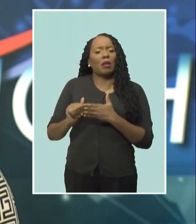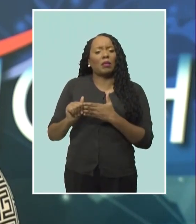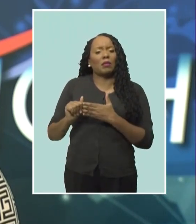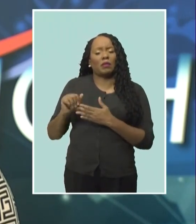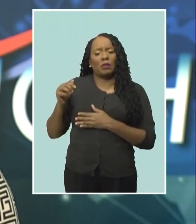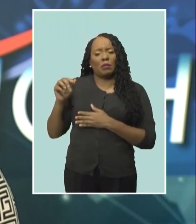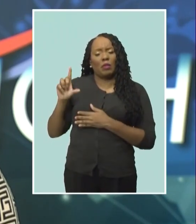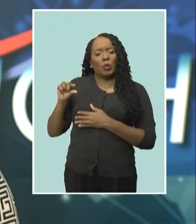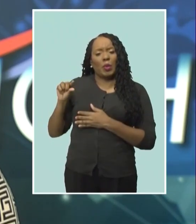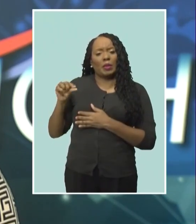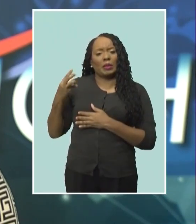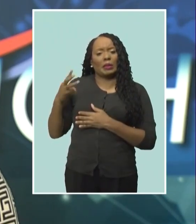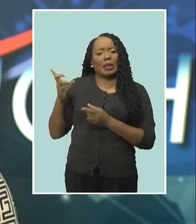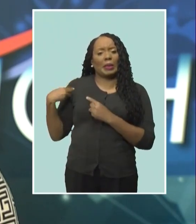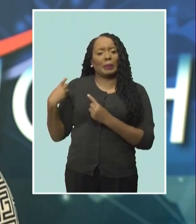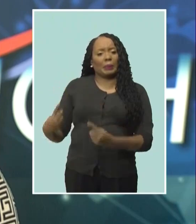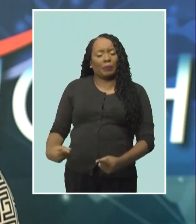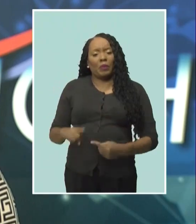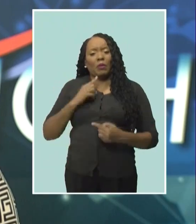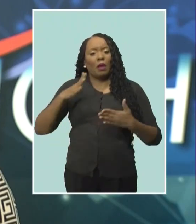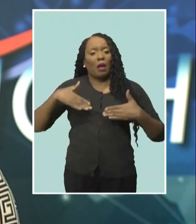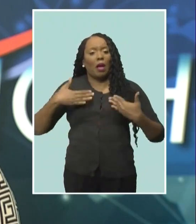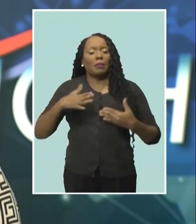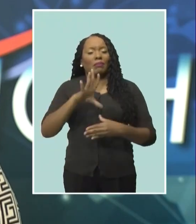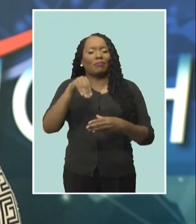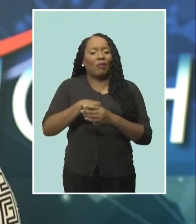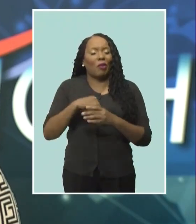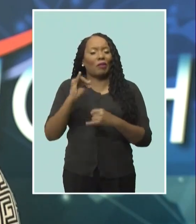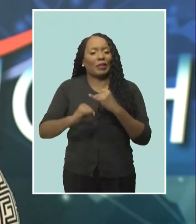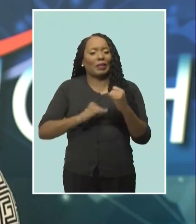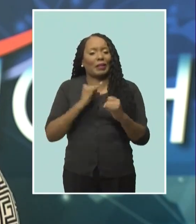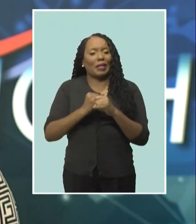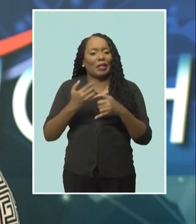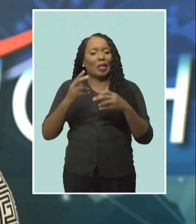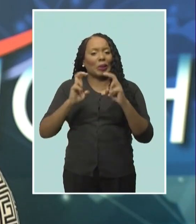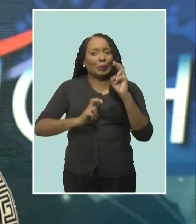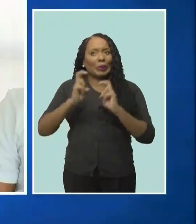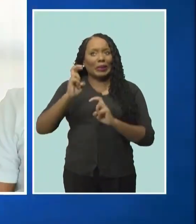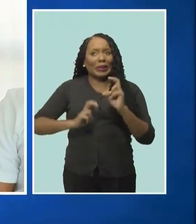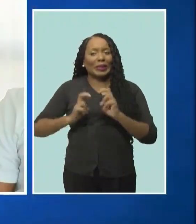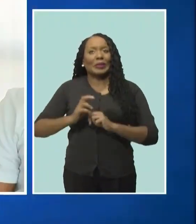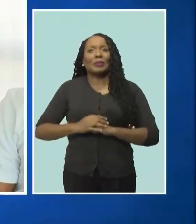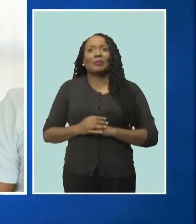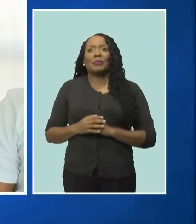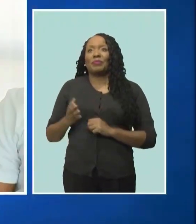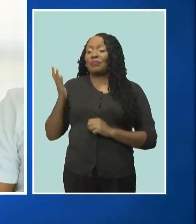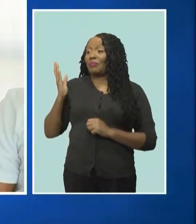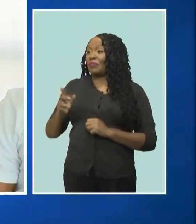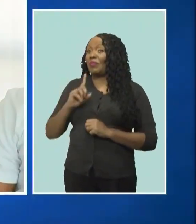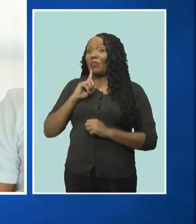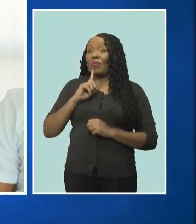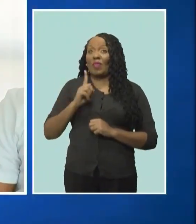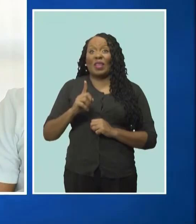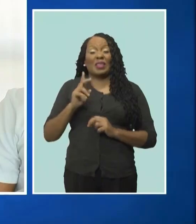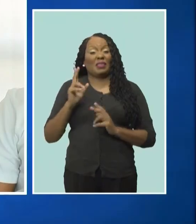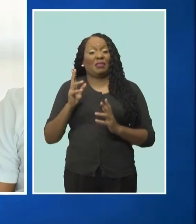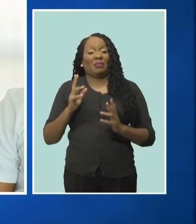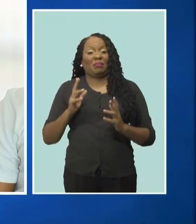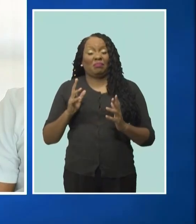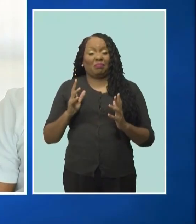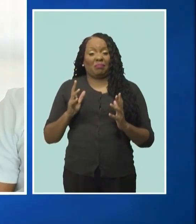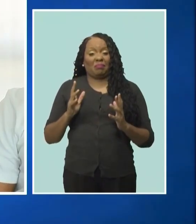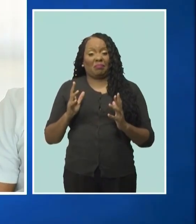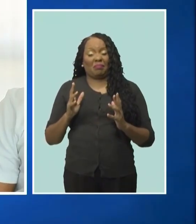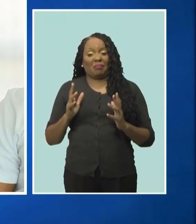Fisheries Department is pleased to be on board with the international tournament. The tournament is really built on over